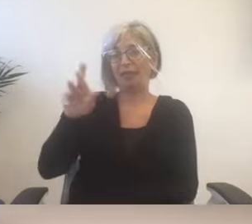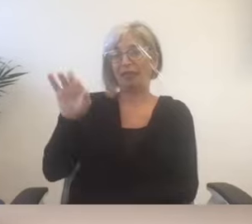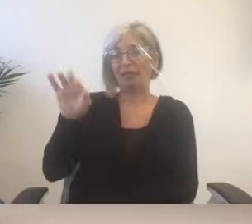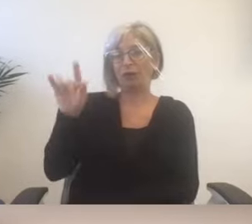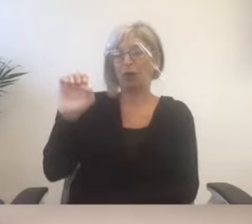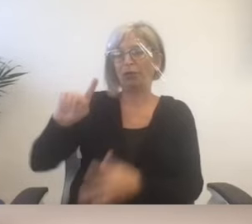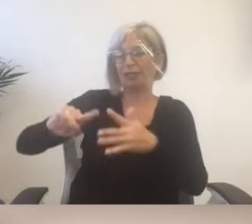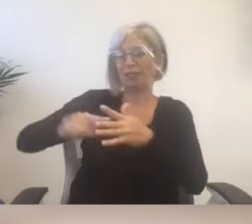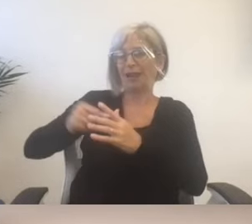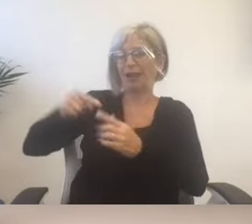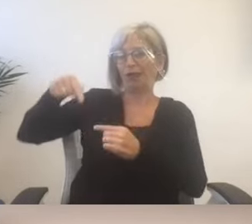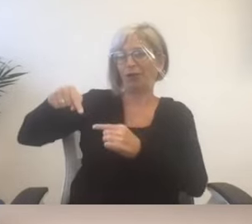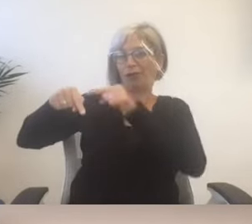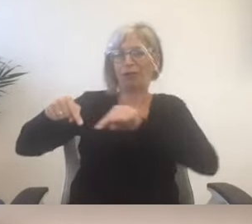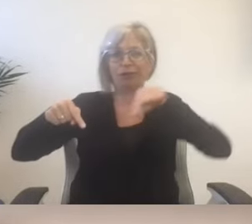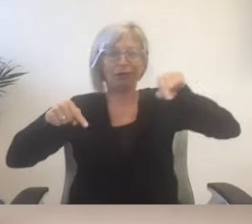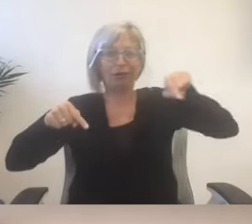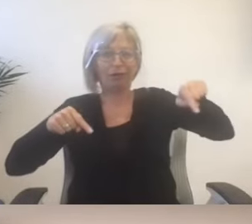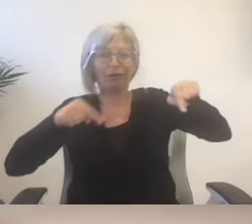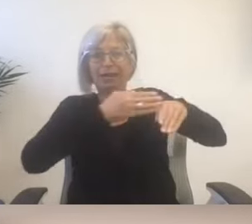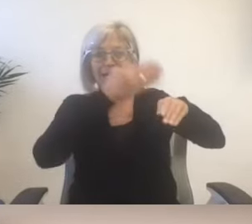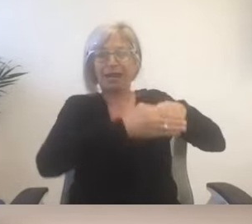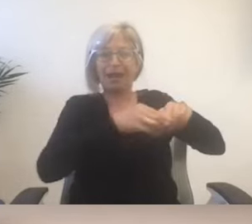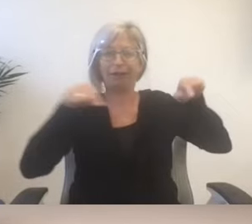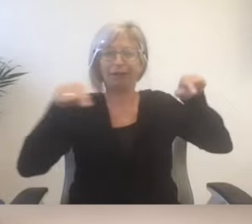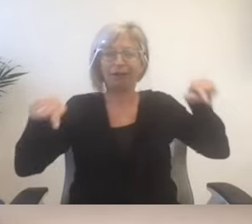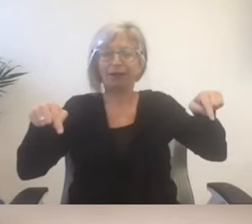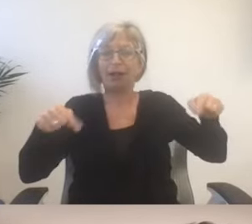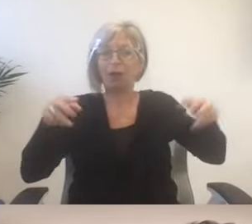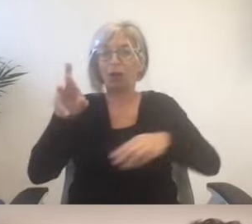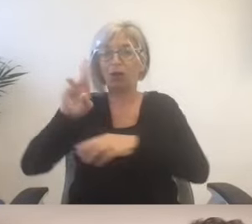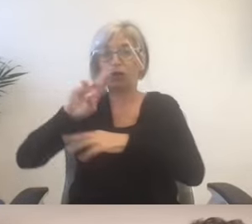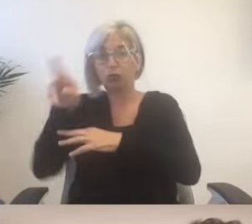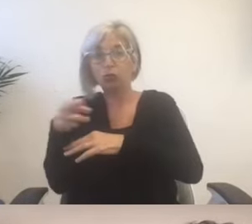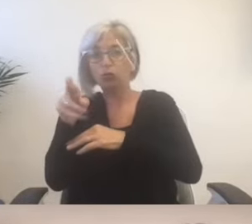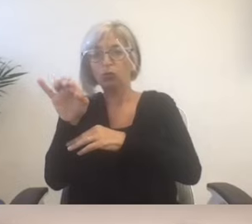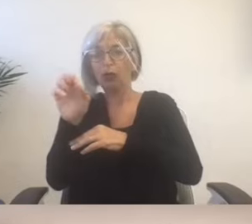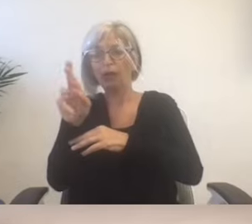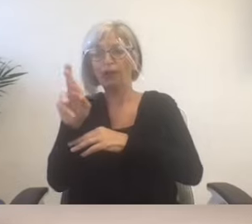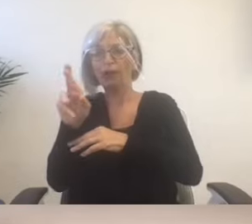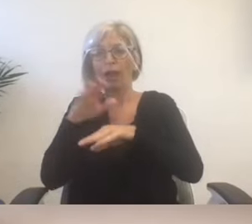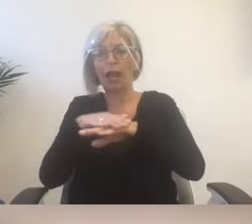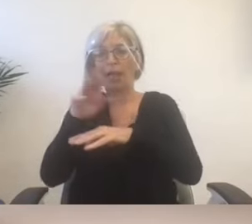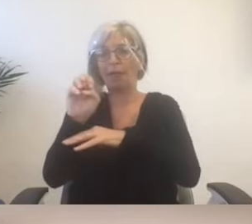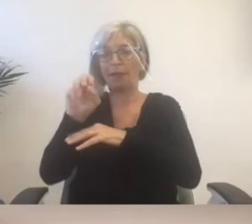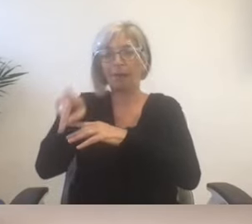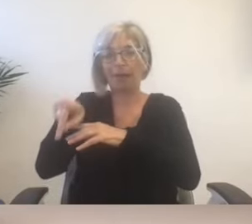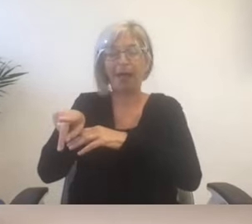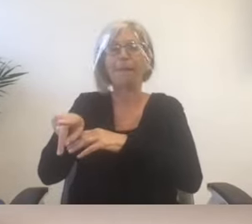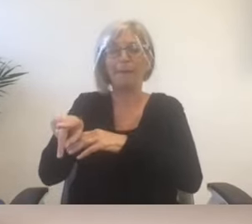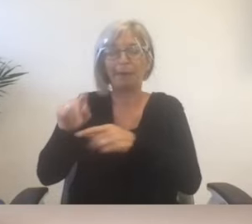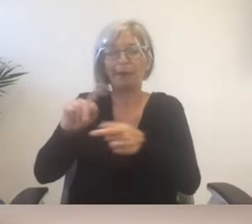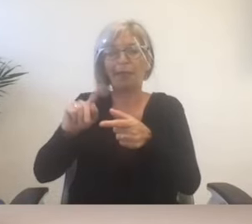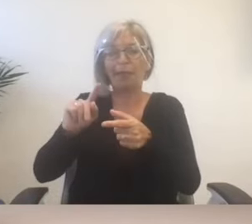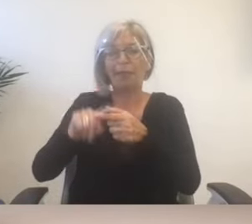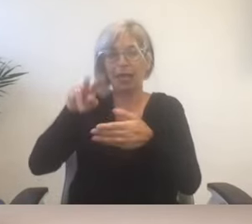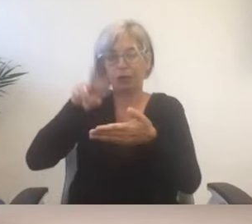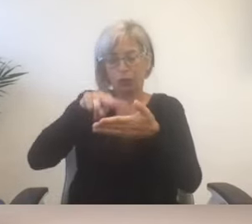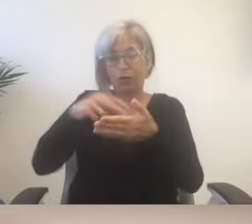a start point and an end point. And then what I want to do is render that on the map and then start reading